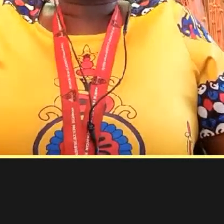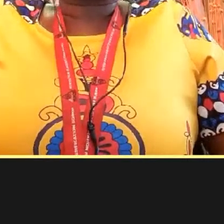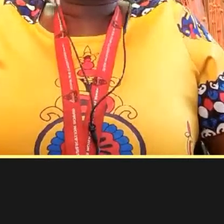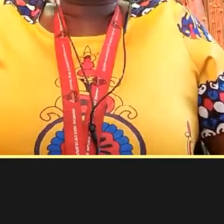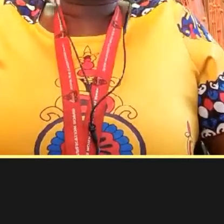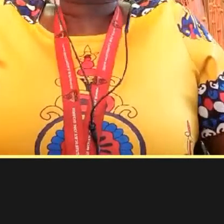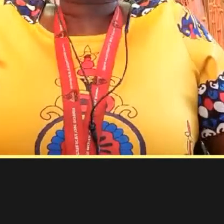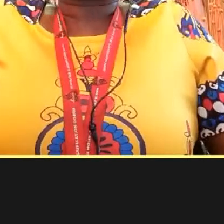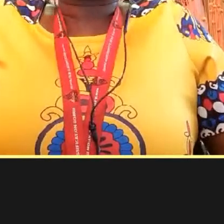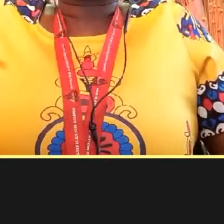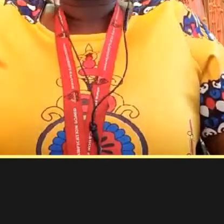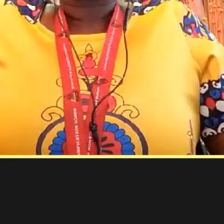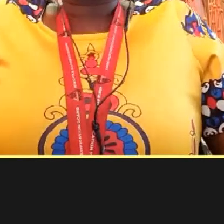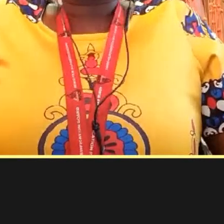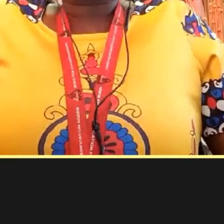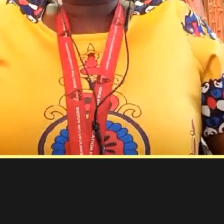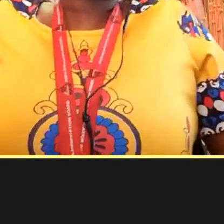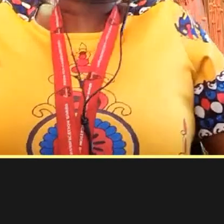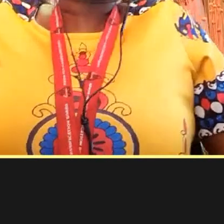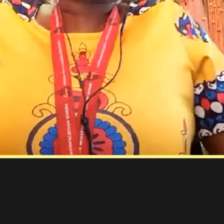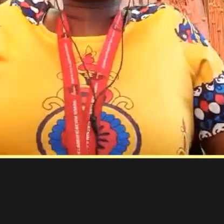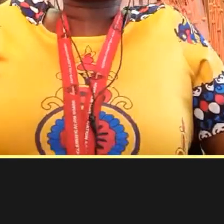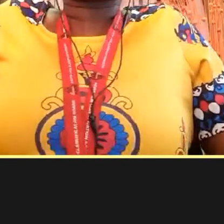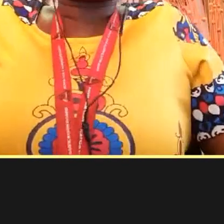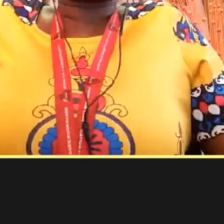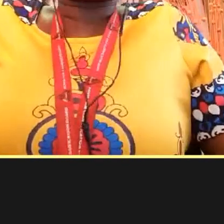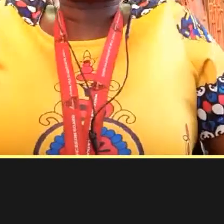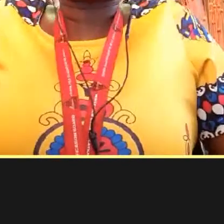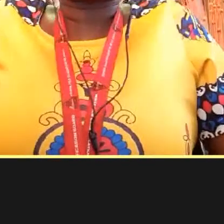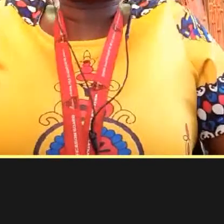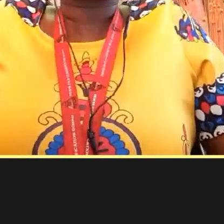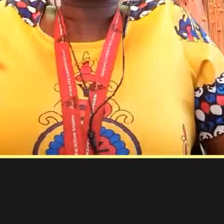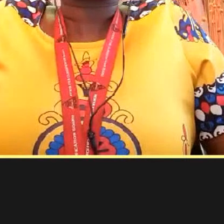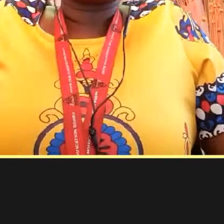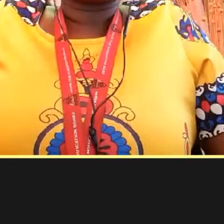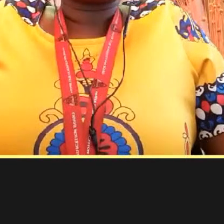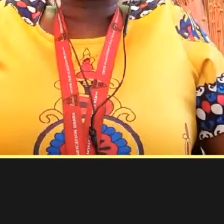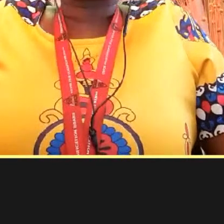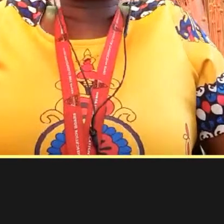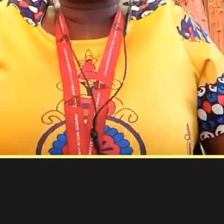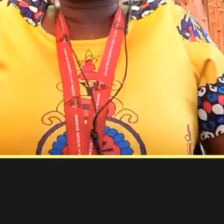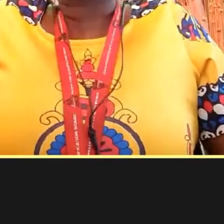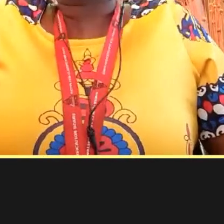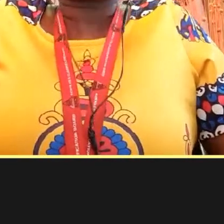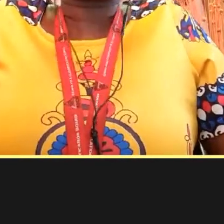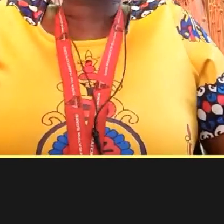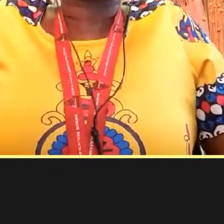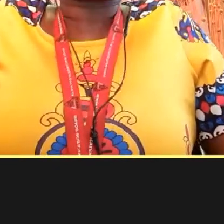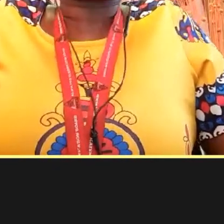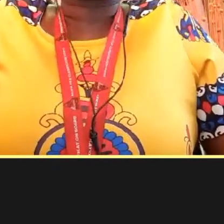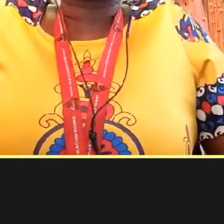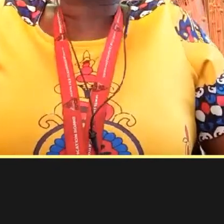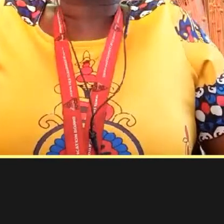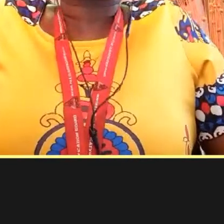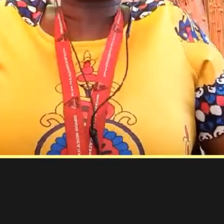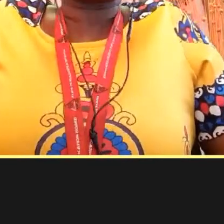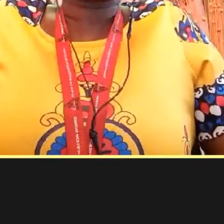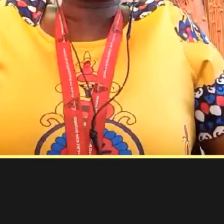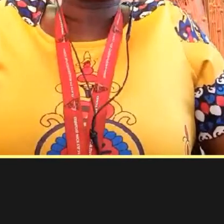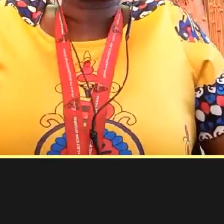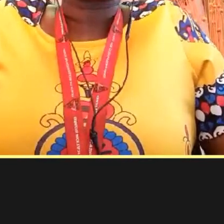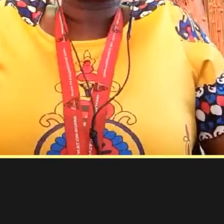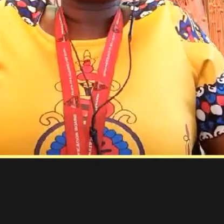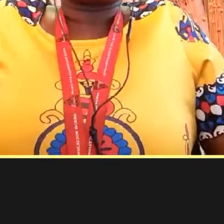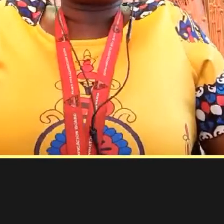the real time, whatever different speakers were telling us and what Evelyn told us, you'll find it